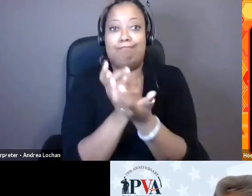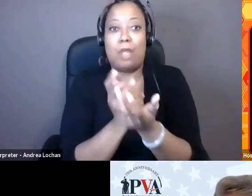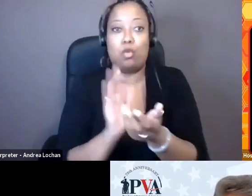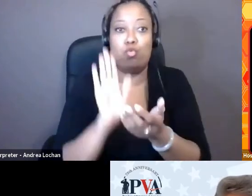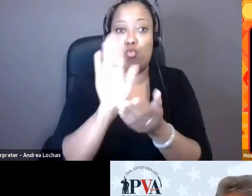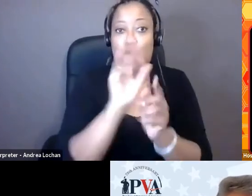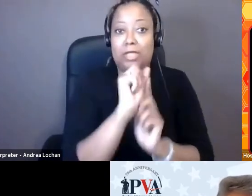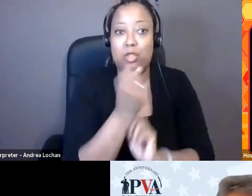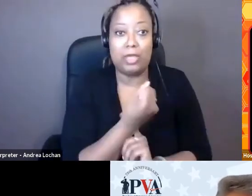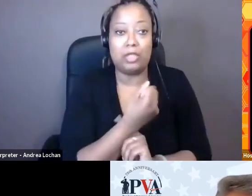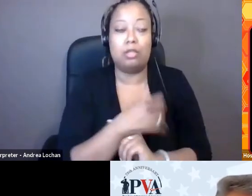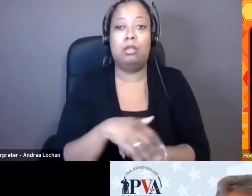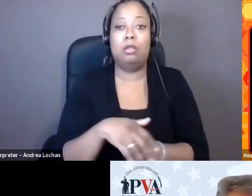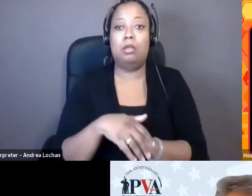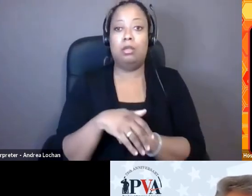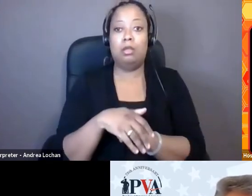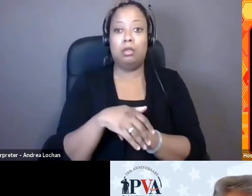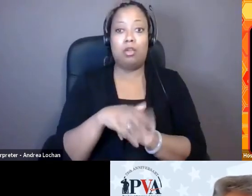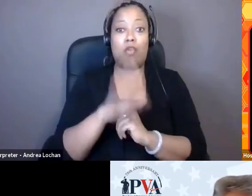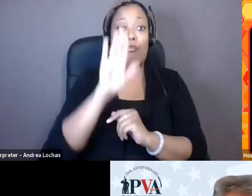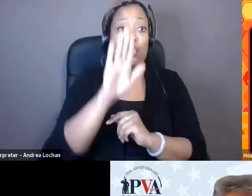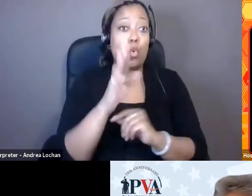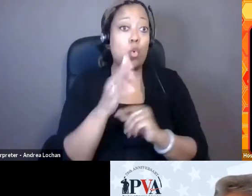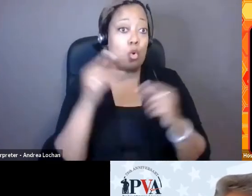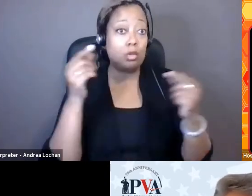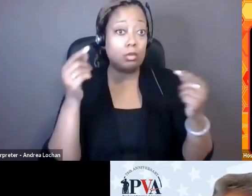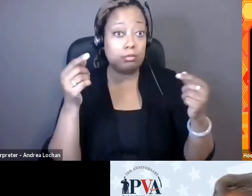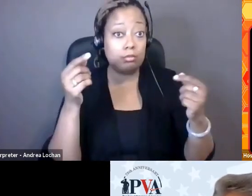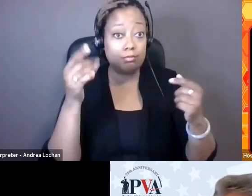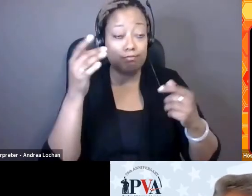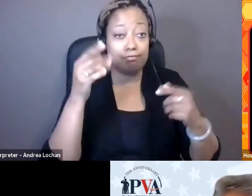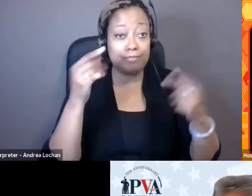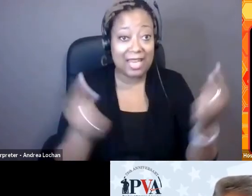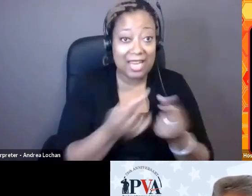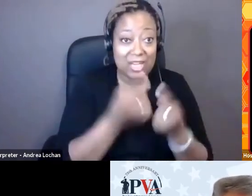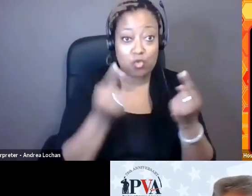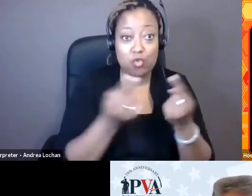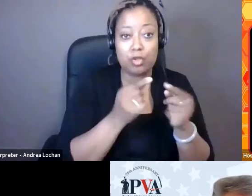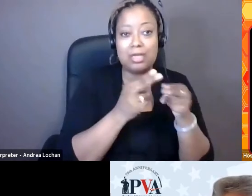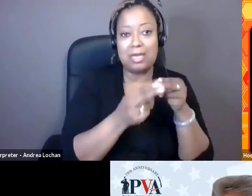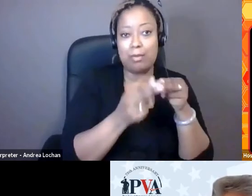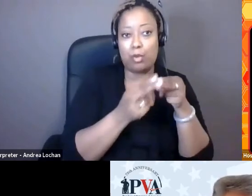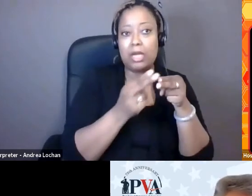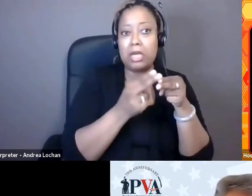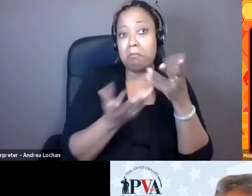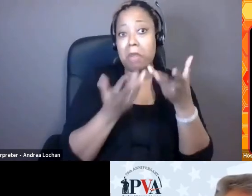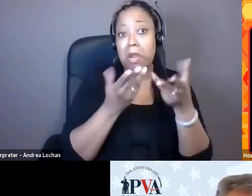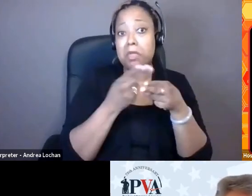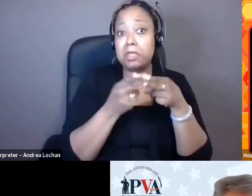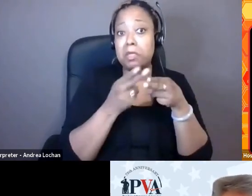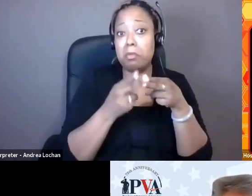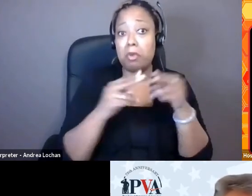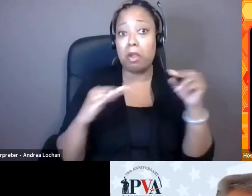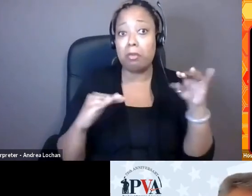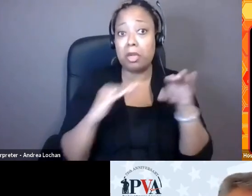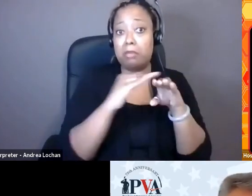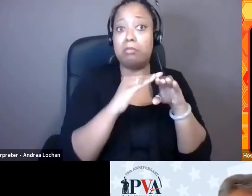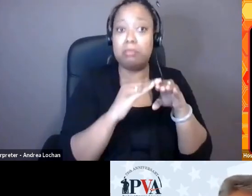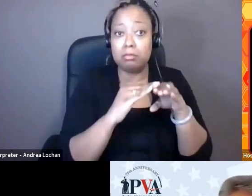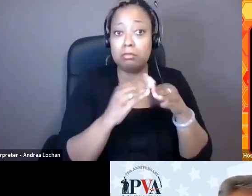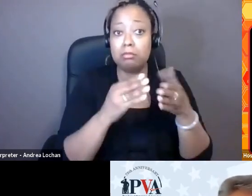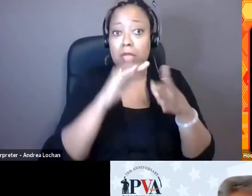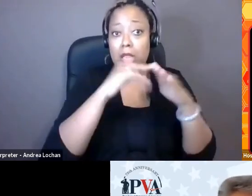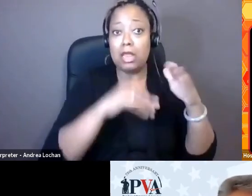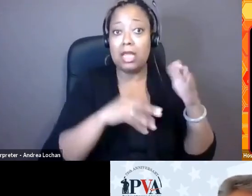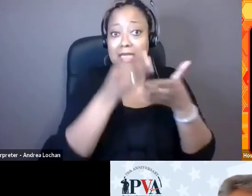you're temporarily injured and it's causing you not to be ambulatory, the temporary ramp may make more sense because it's less expensive. It can